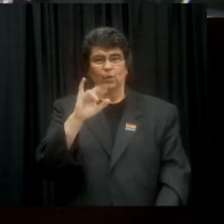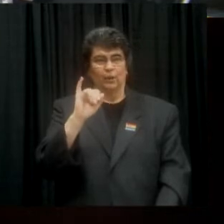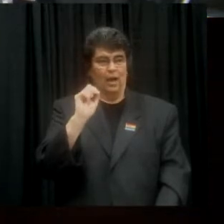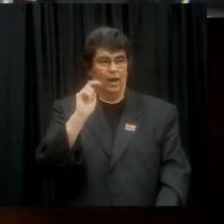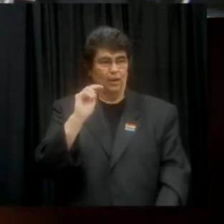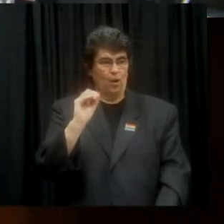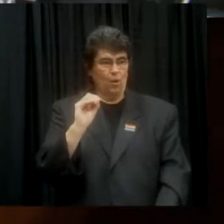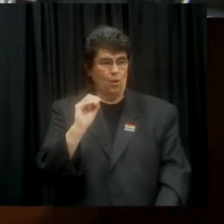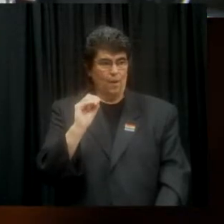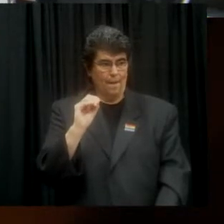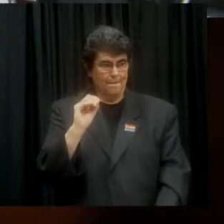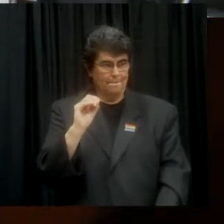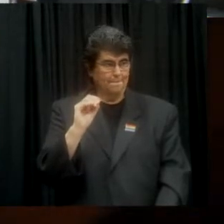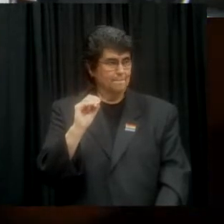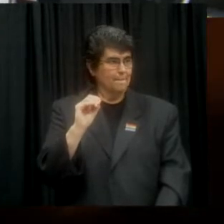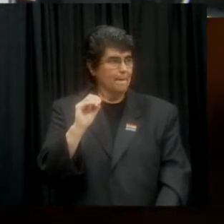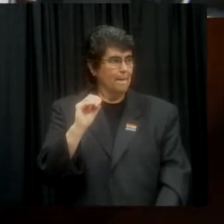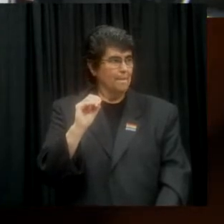I got it.